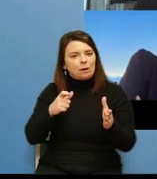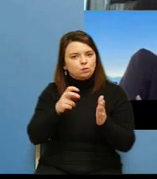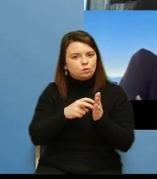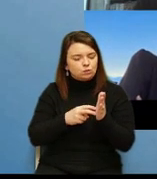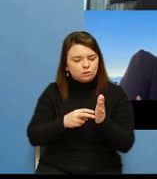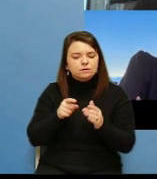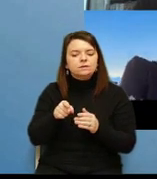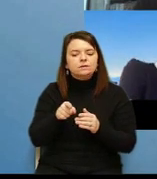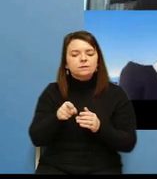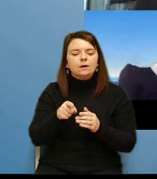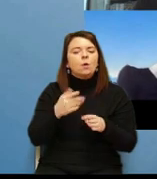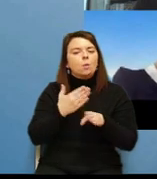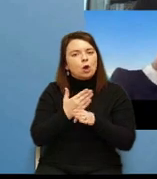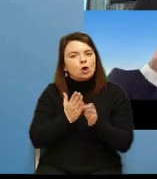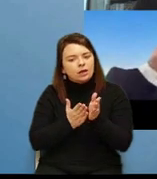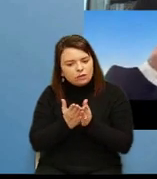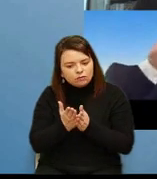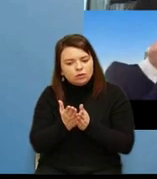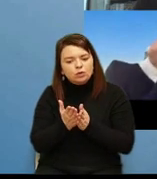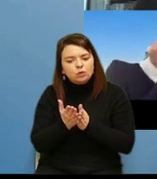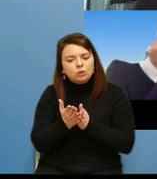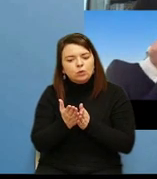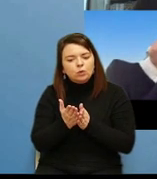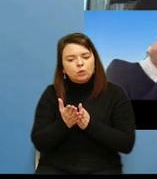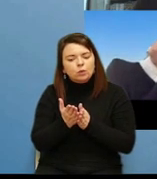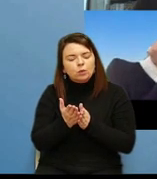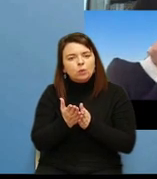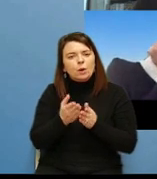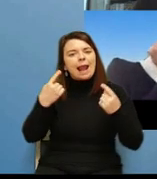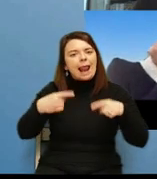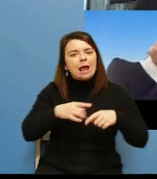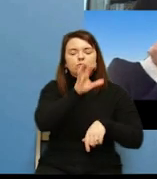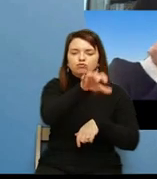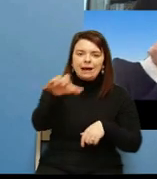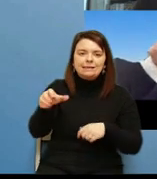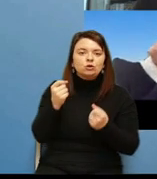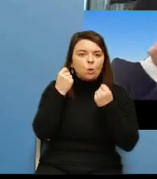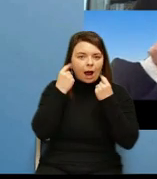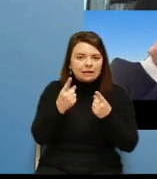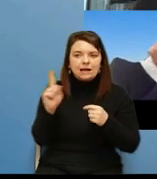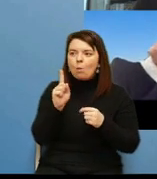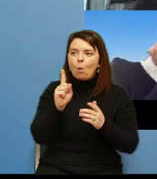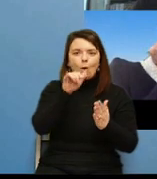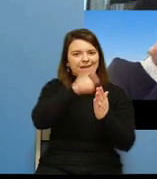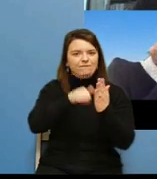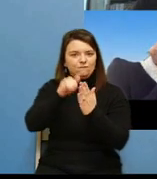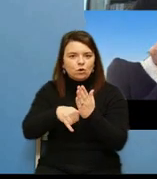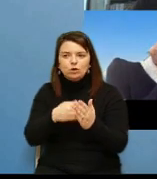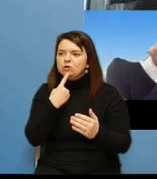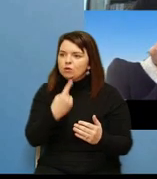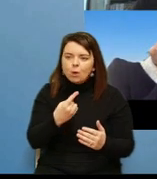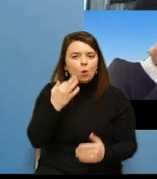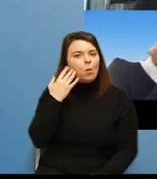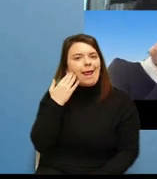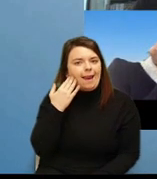Finance accountants amongst you will be very pleased to know that we are also going through and working on a quite granular basis to enable practice to